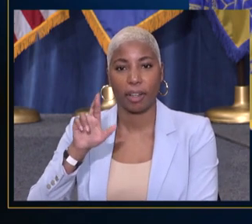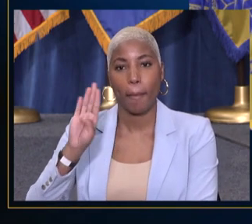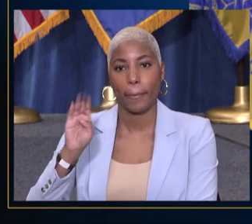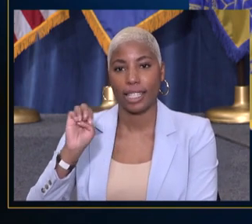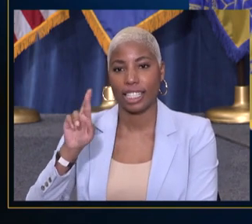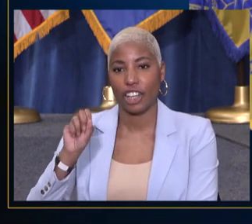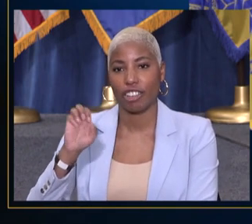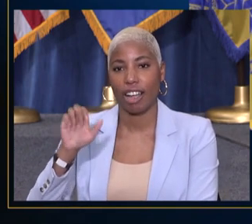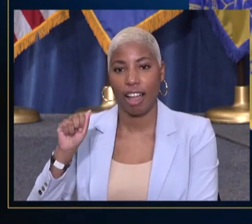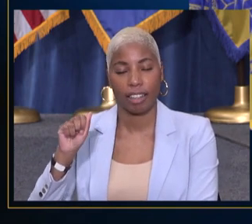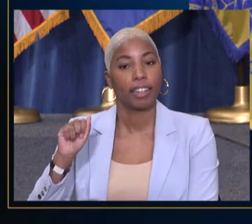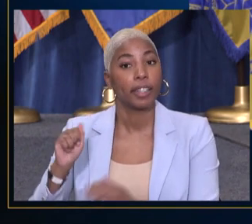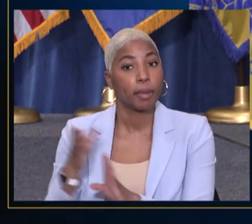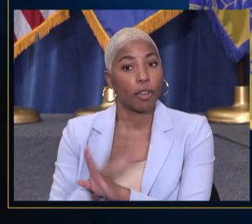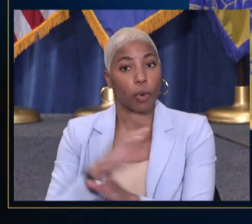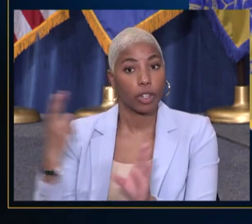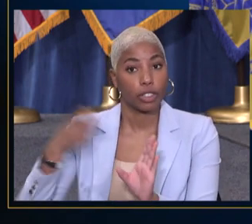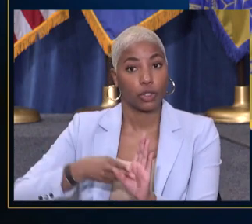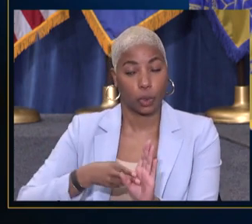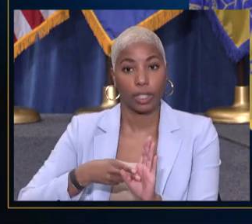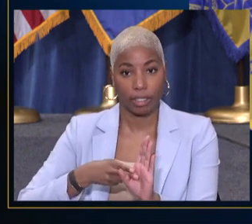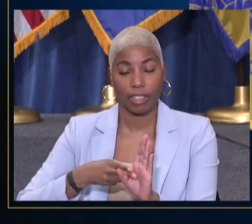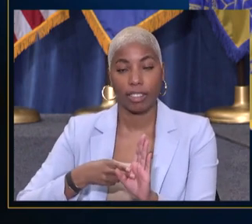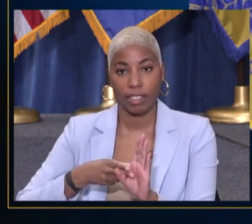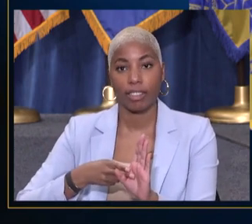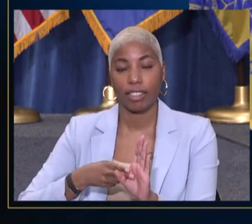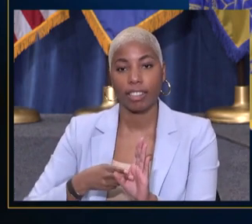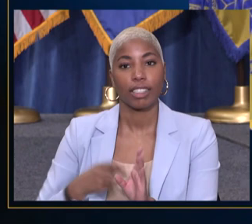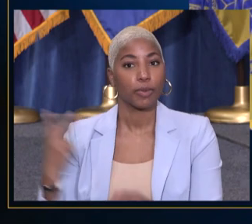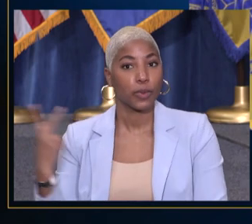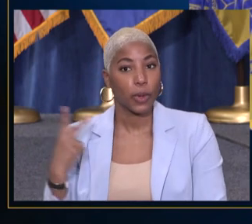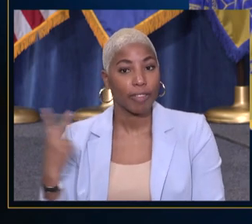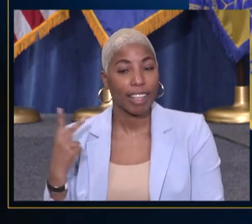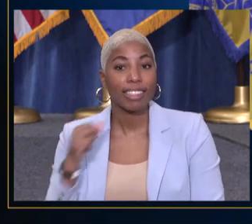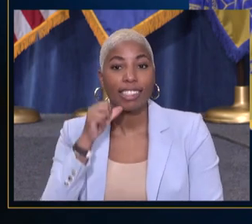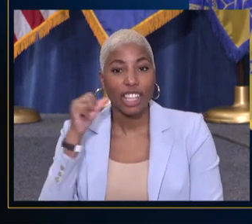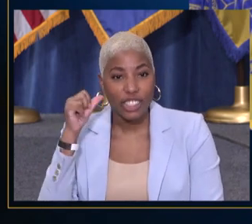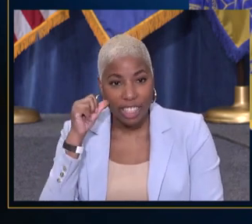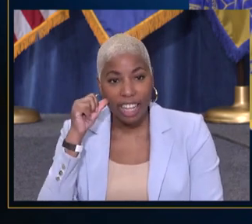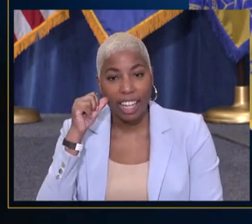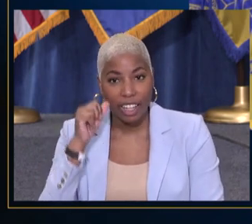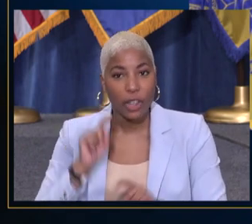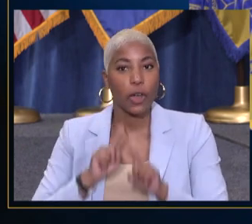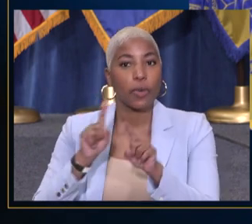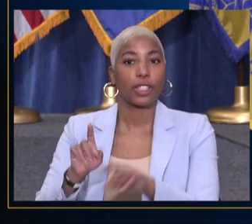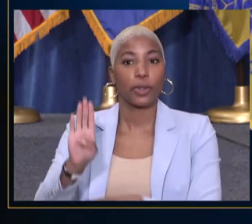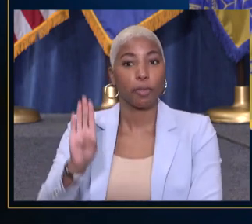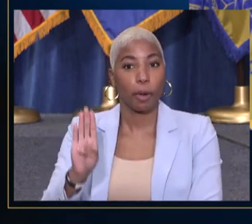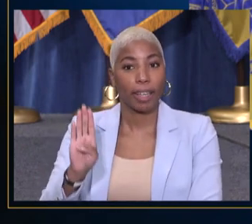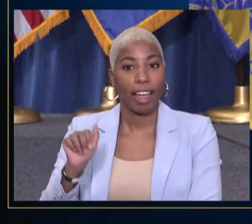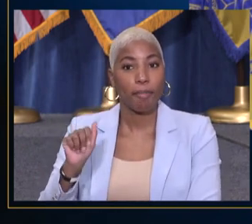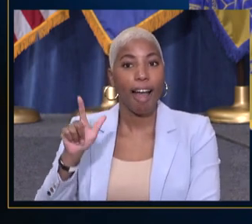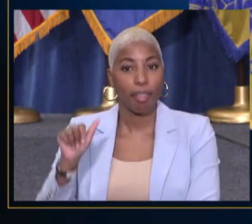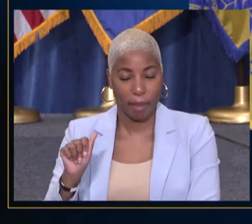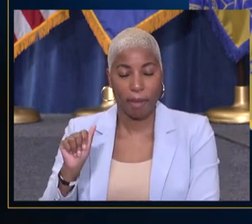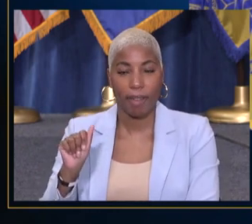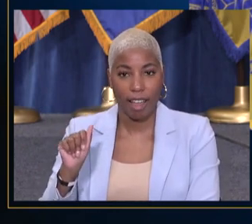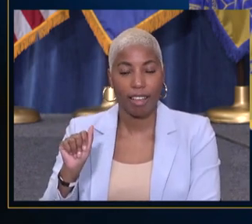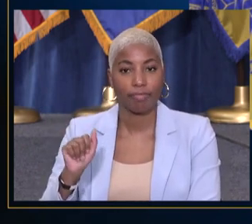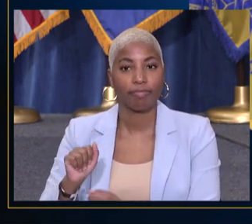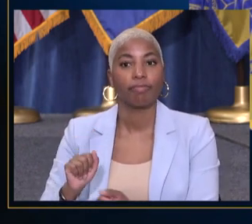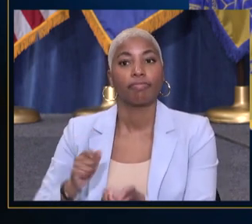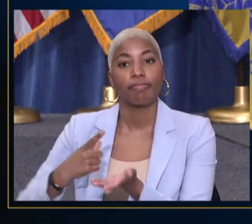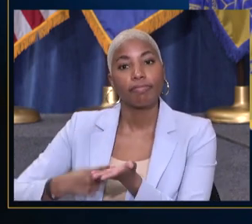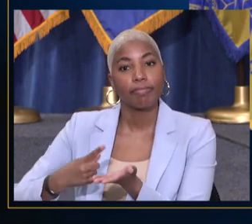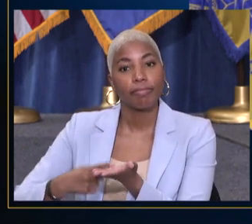Before he comes on stage, I just want to say that he and I spent the day yesterday in Birmingham, Alabama, talking to